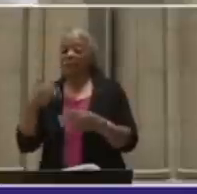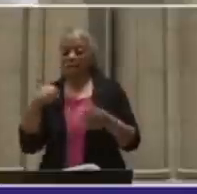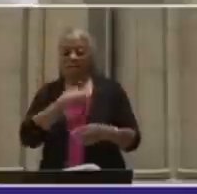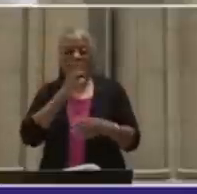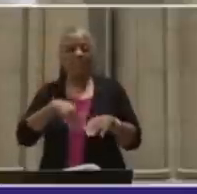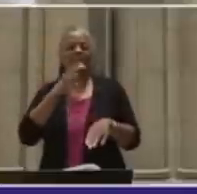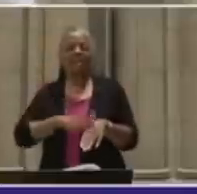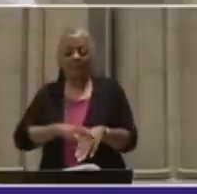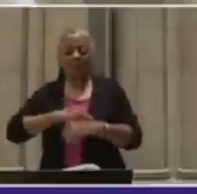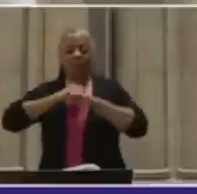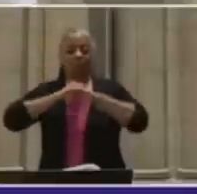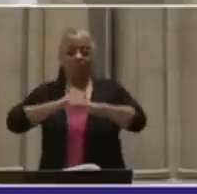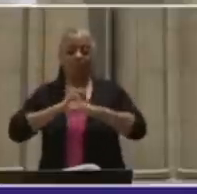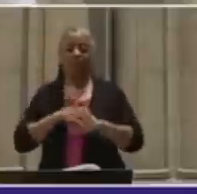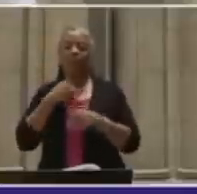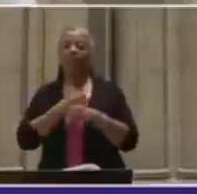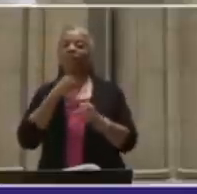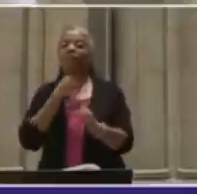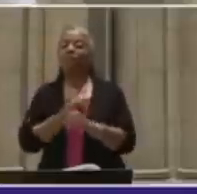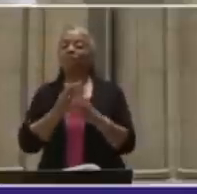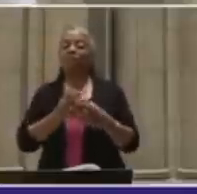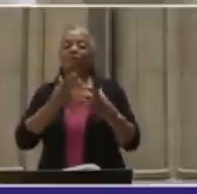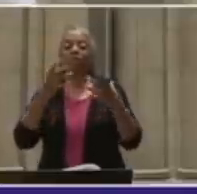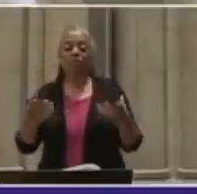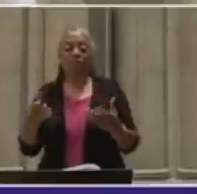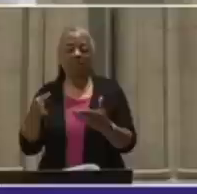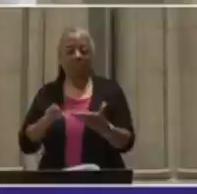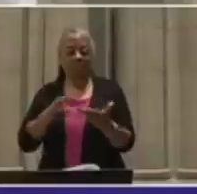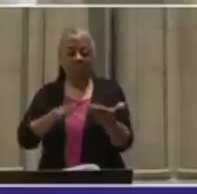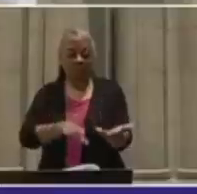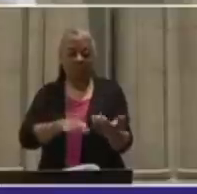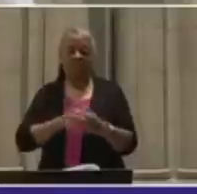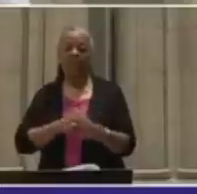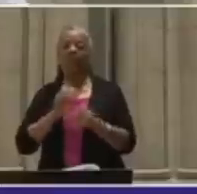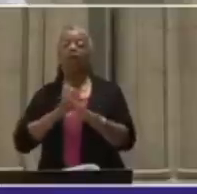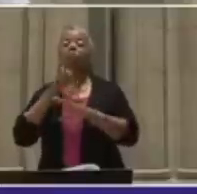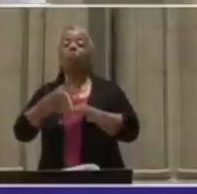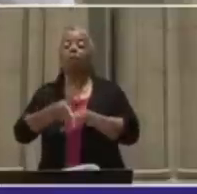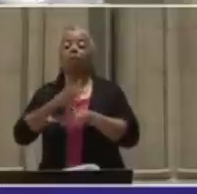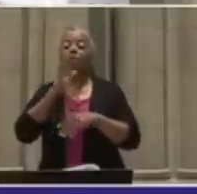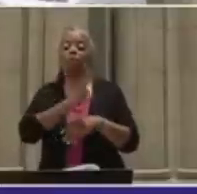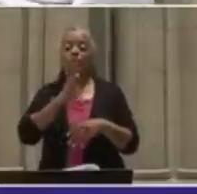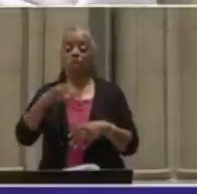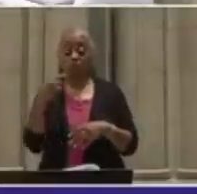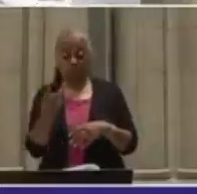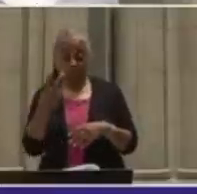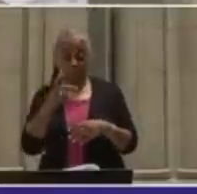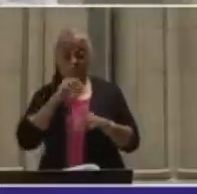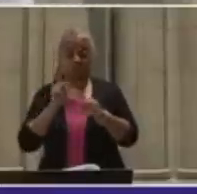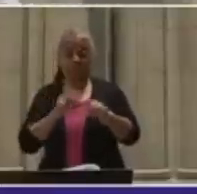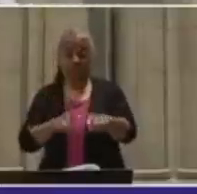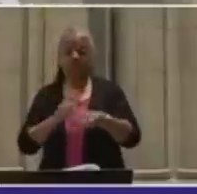of the National Guard created so much death. Post-World War II doctrine of